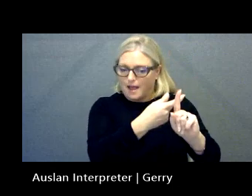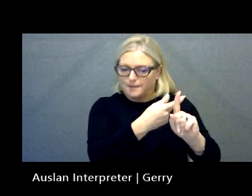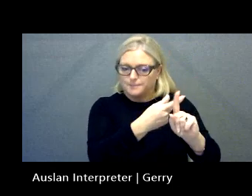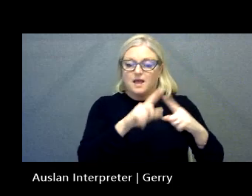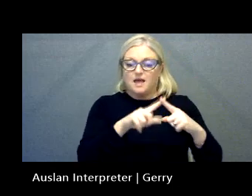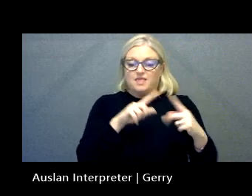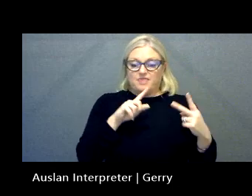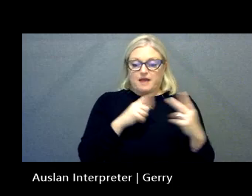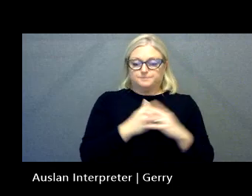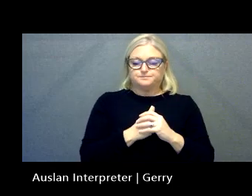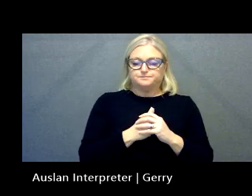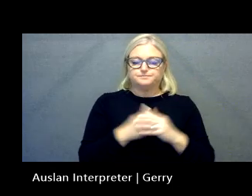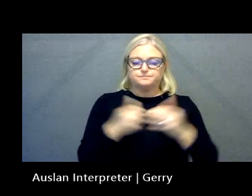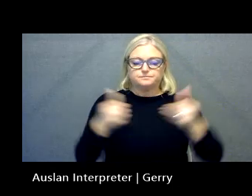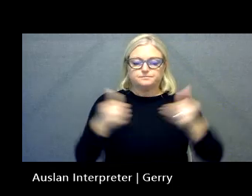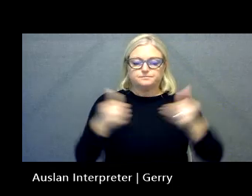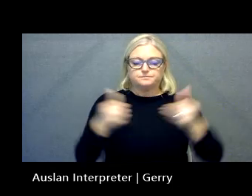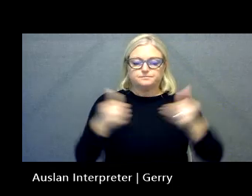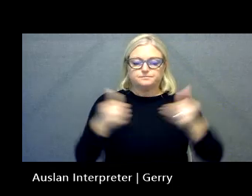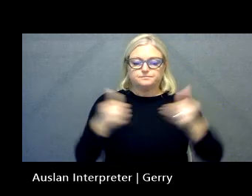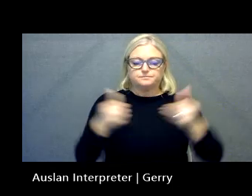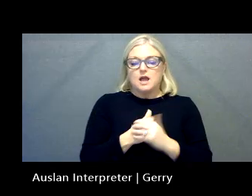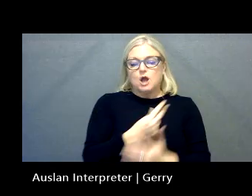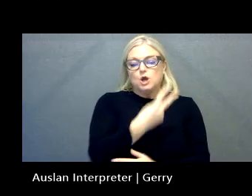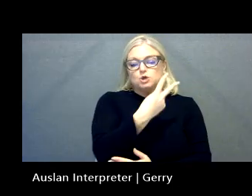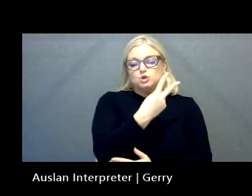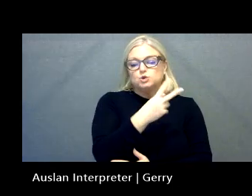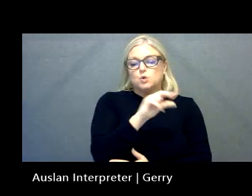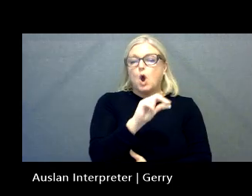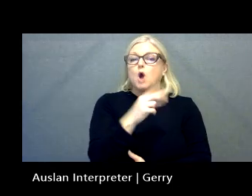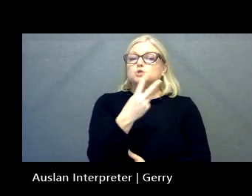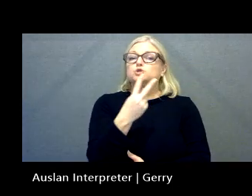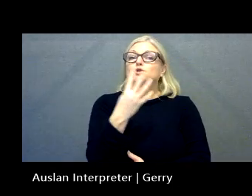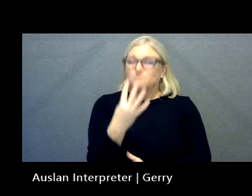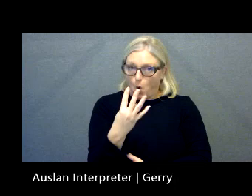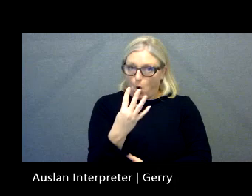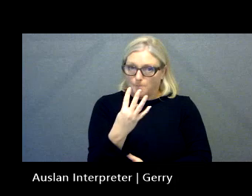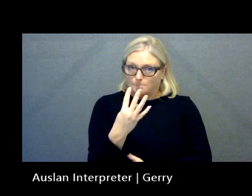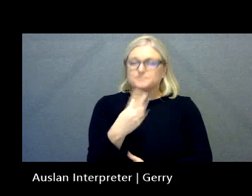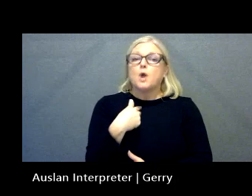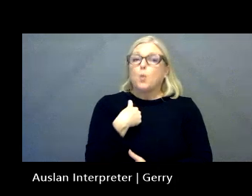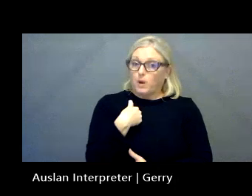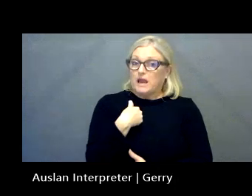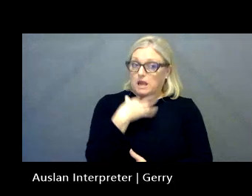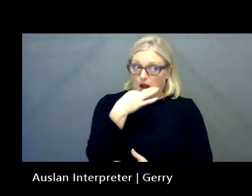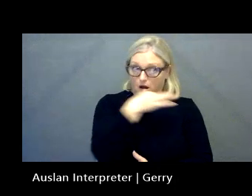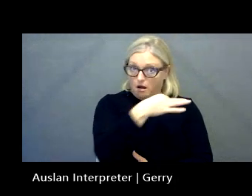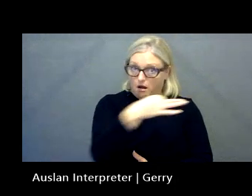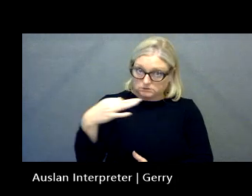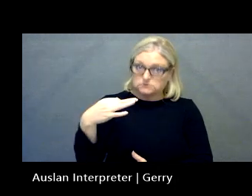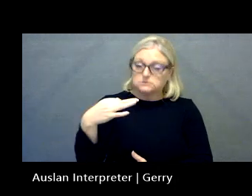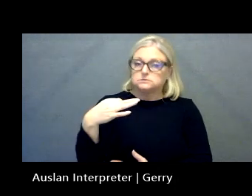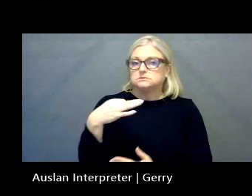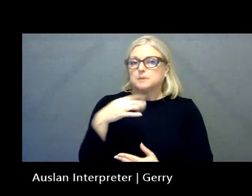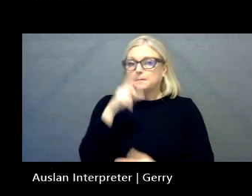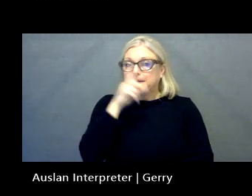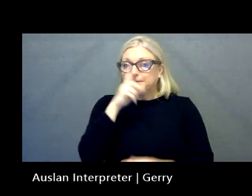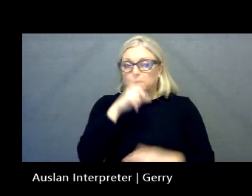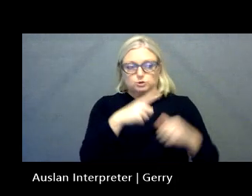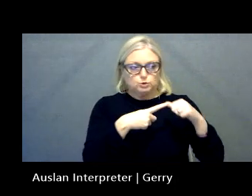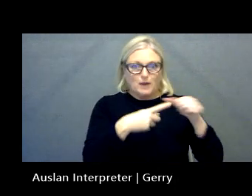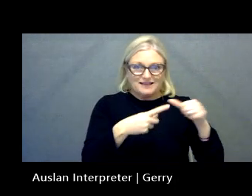And so basically in 2024, we collected responses from both instruments, and this allows us to compare the